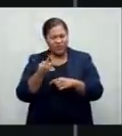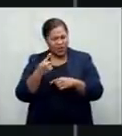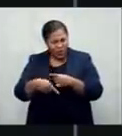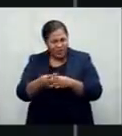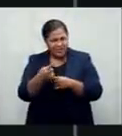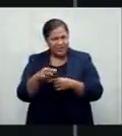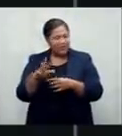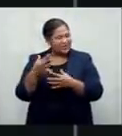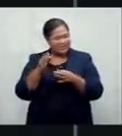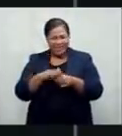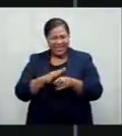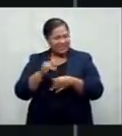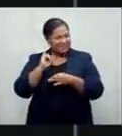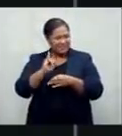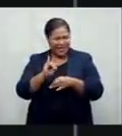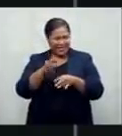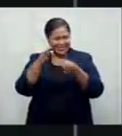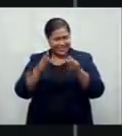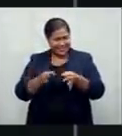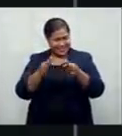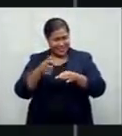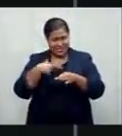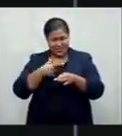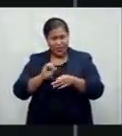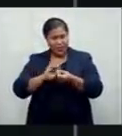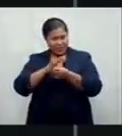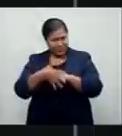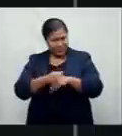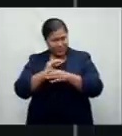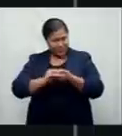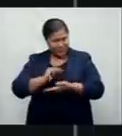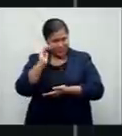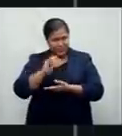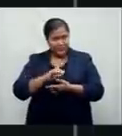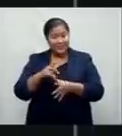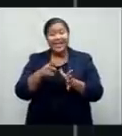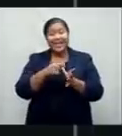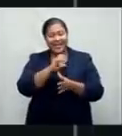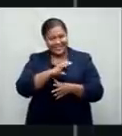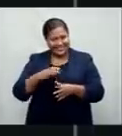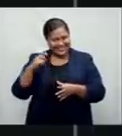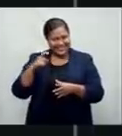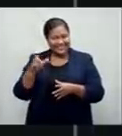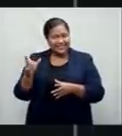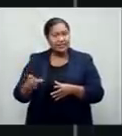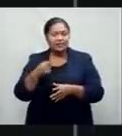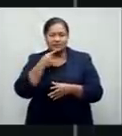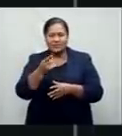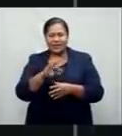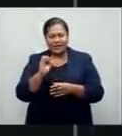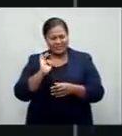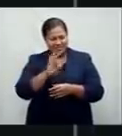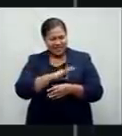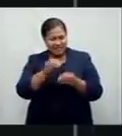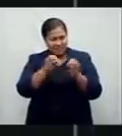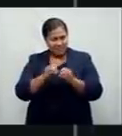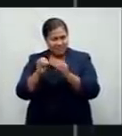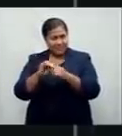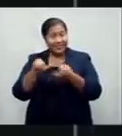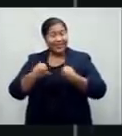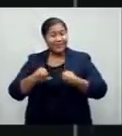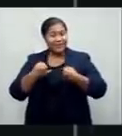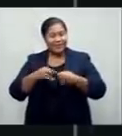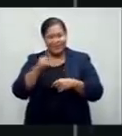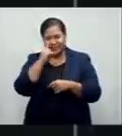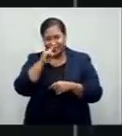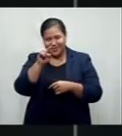foolish decisions resulting in the spread of COVID-19. Acting Commissioner of Police Ruseti Tunrabu says tougher measures will be implemented and